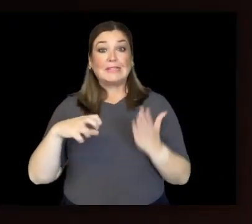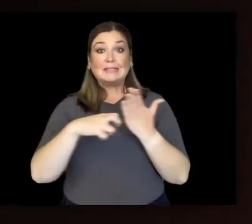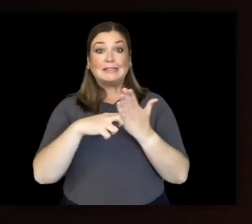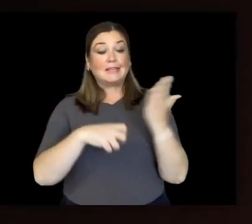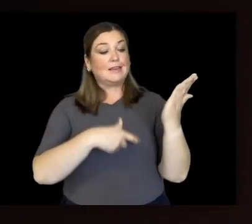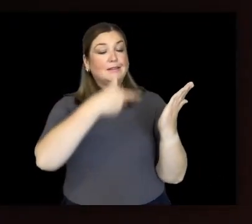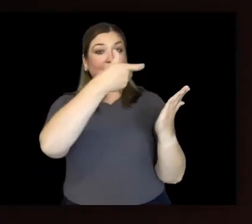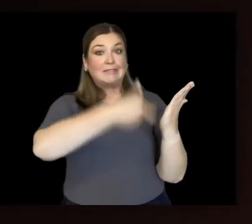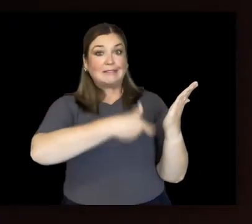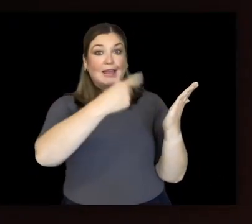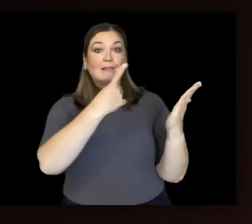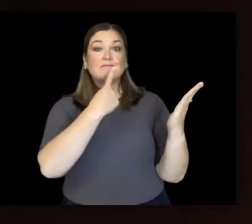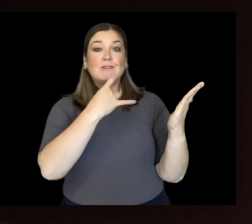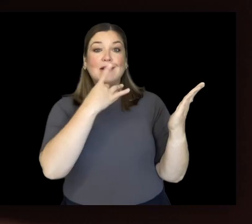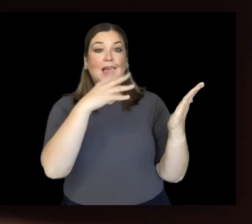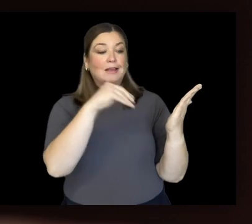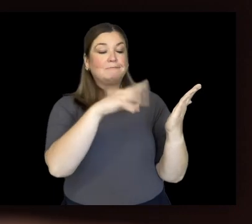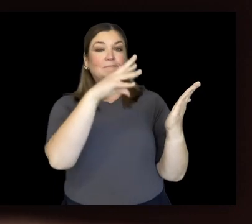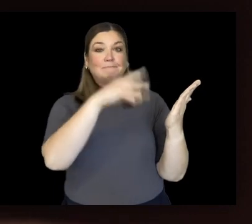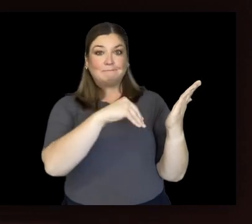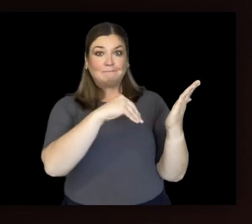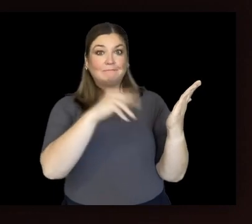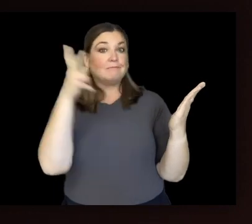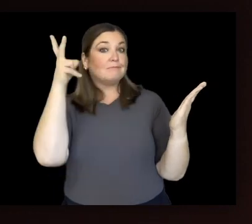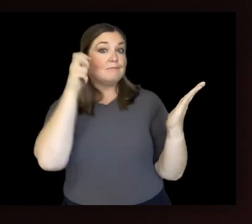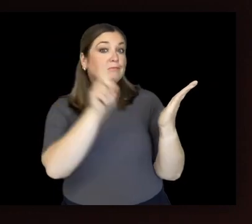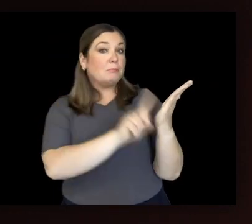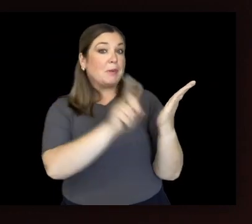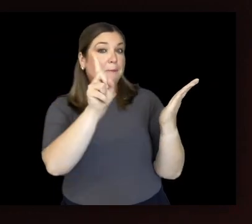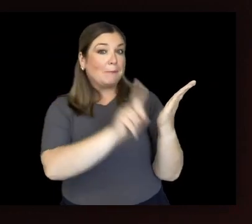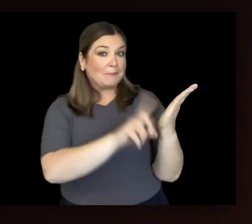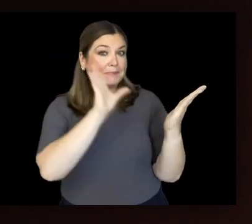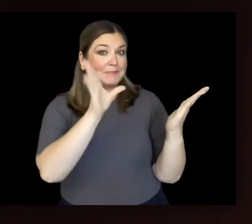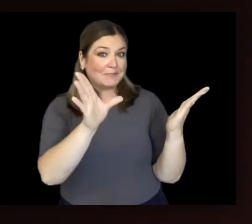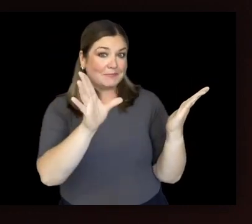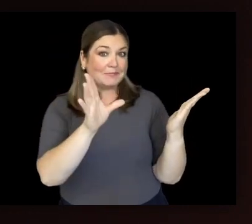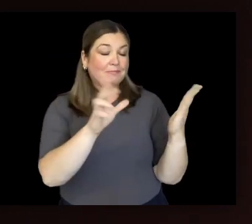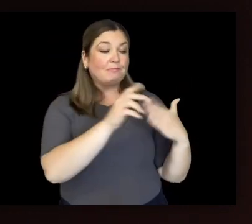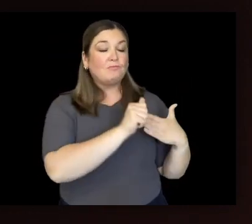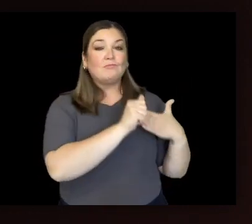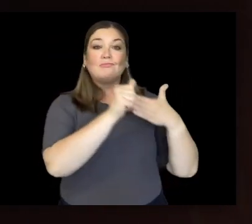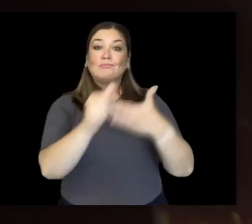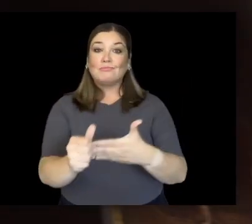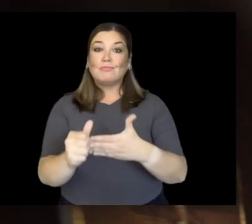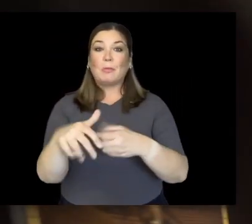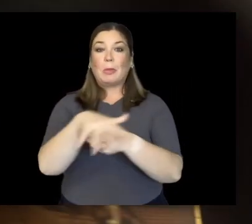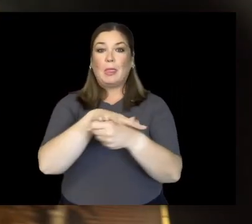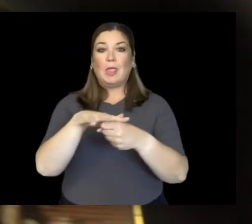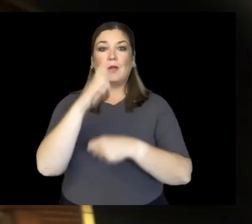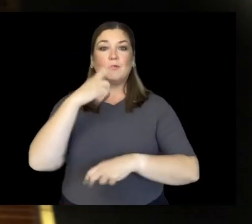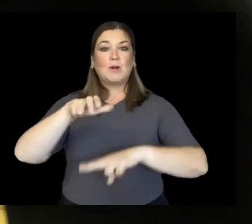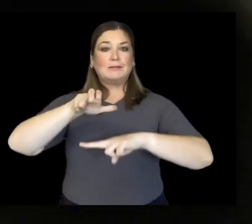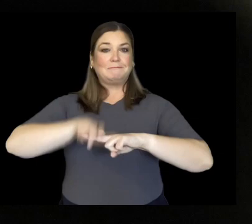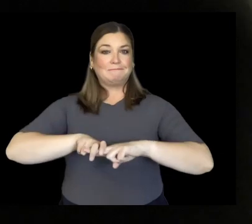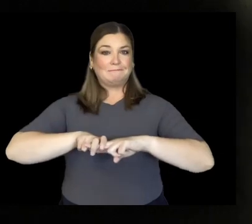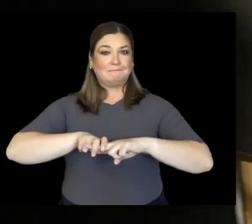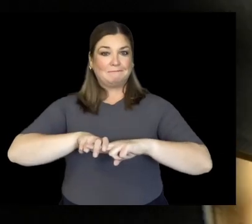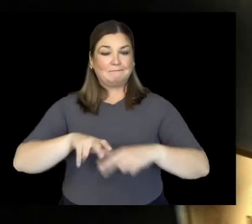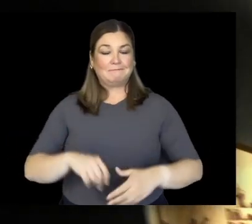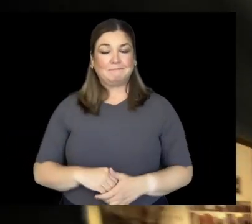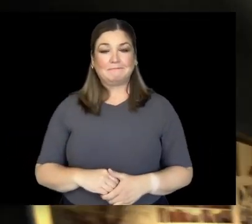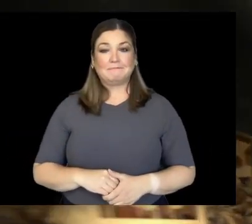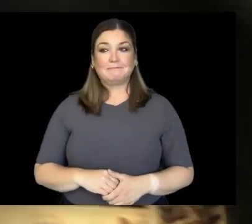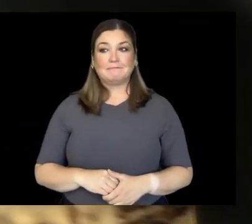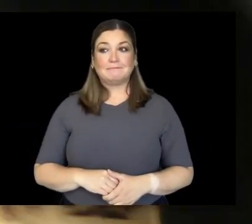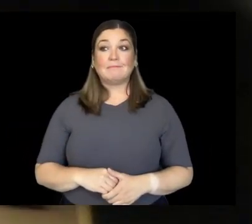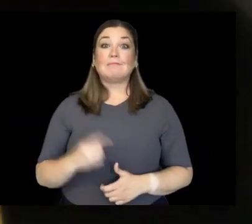An usher will scan your tickets. You will see a bright red light and hear a beeping noise. The usher will then direct you to